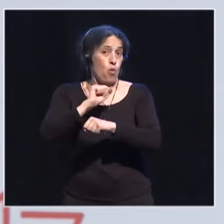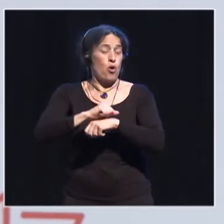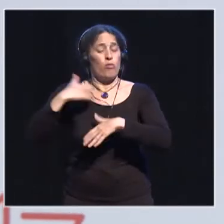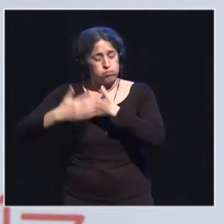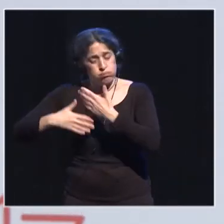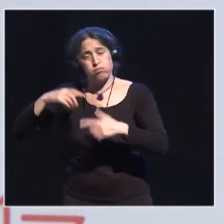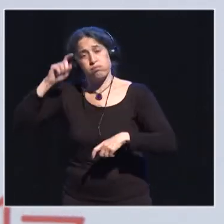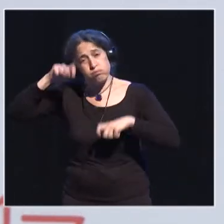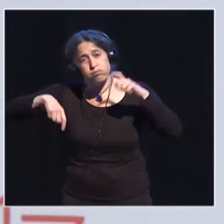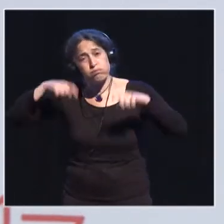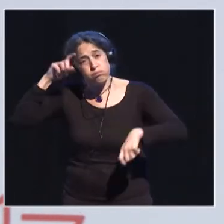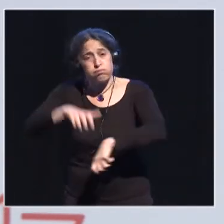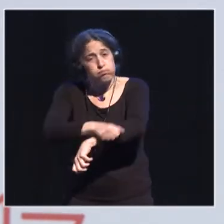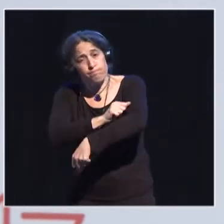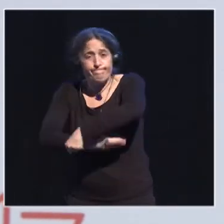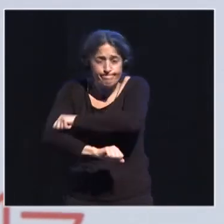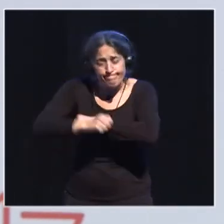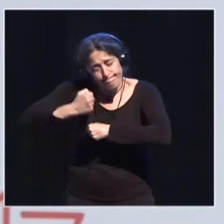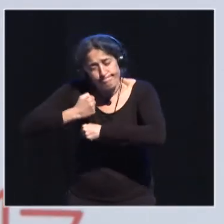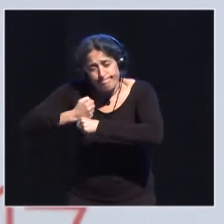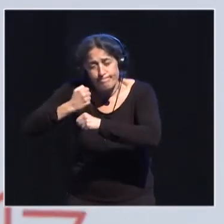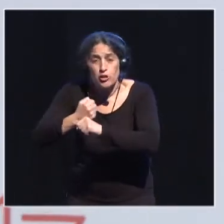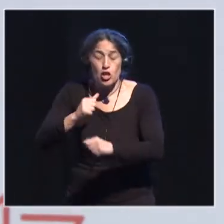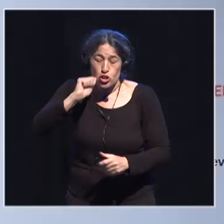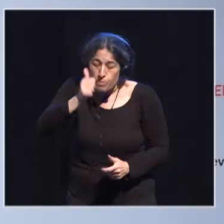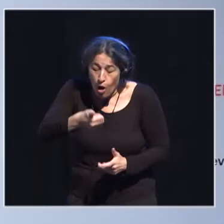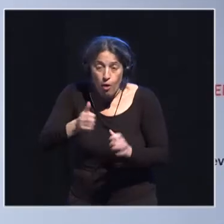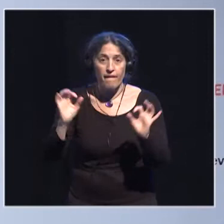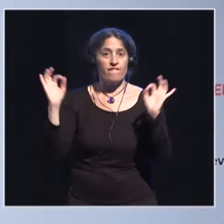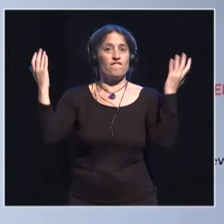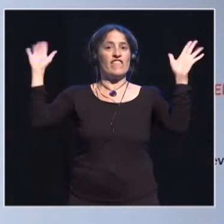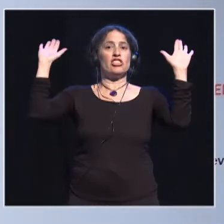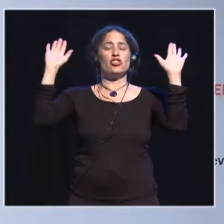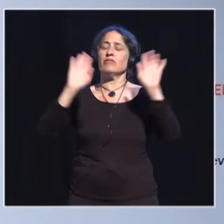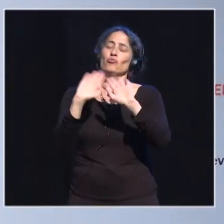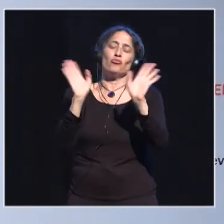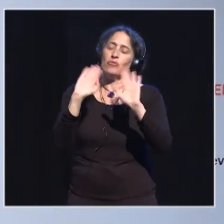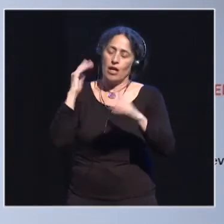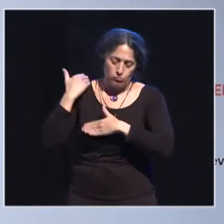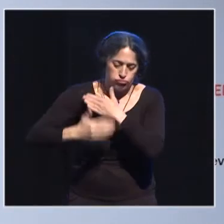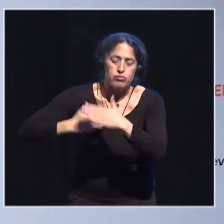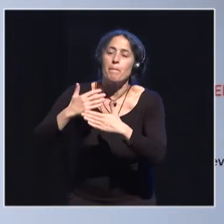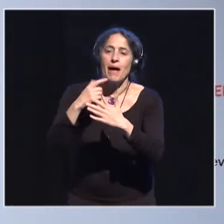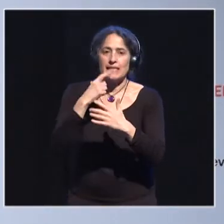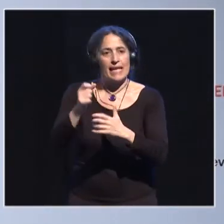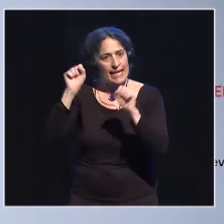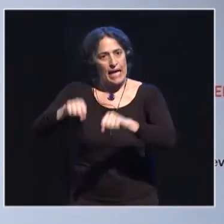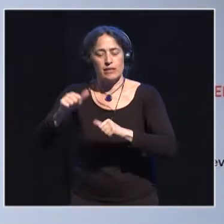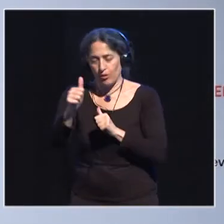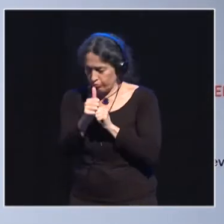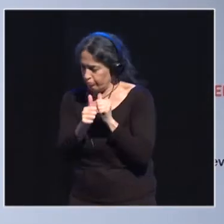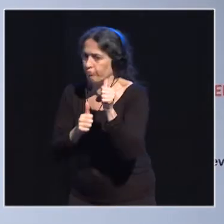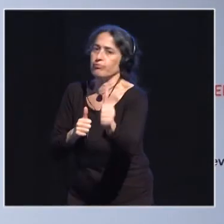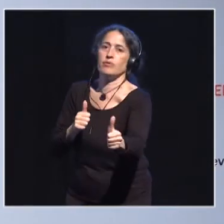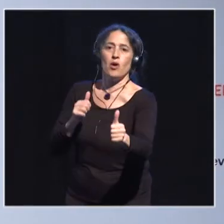This is not what I'm saying at all. What I'm saying is that it's going to happen. Difficult as it is, it's going to happen. It would be a shame for